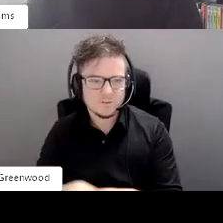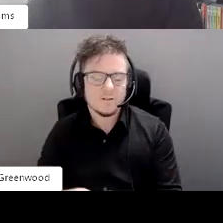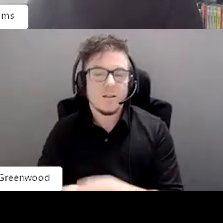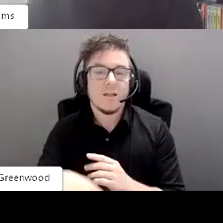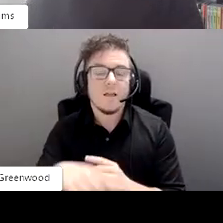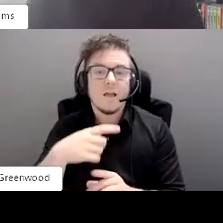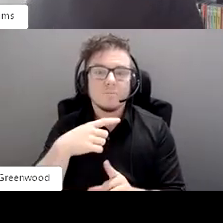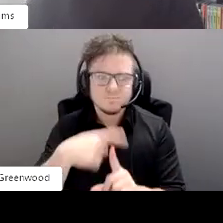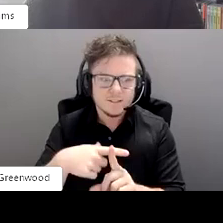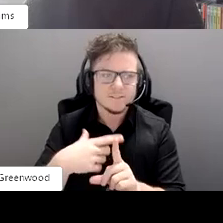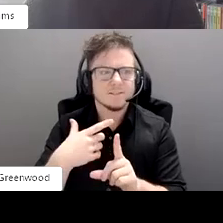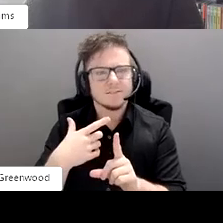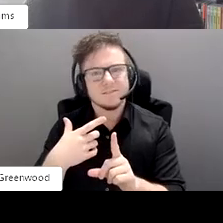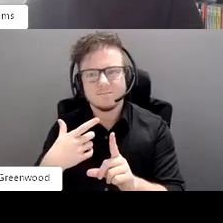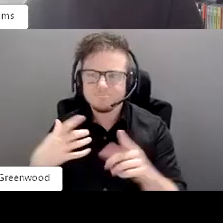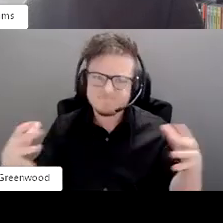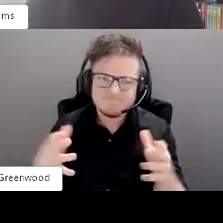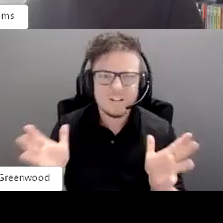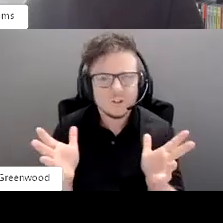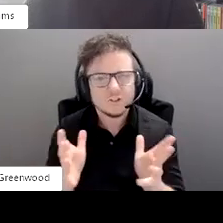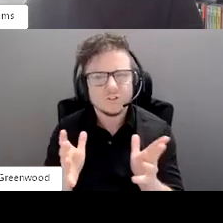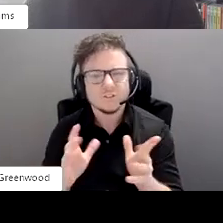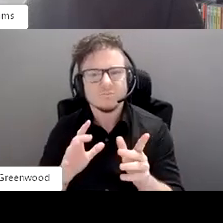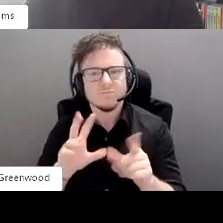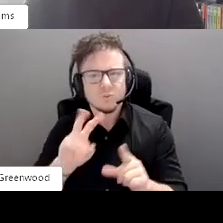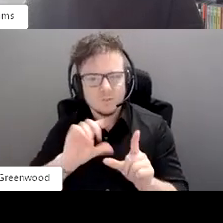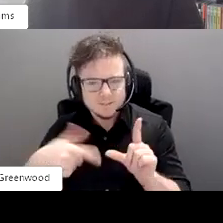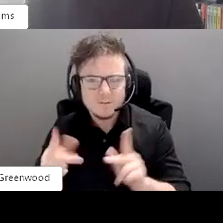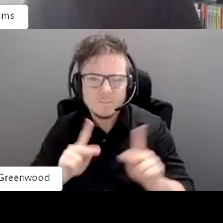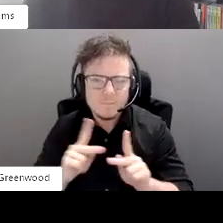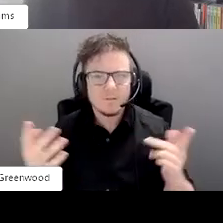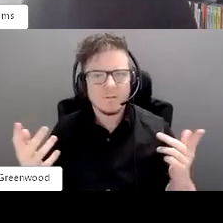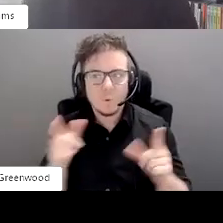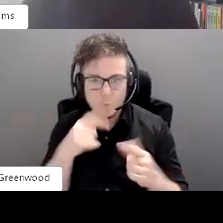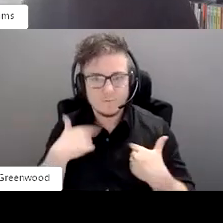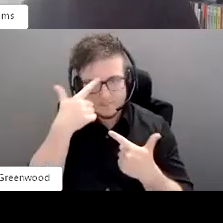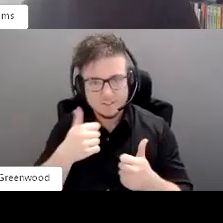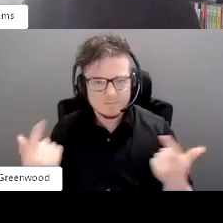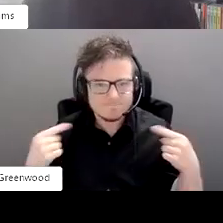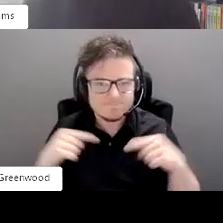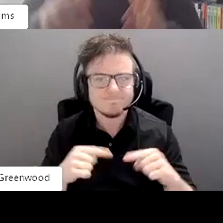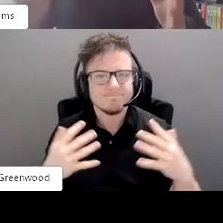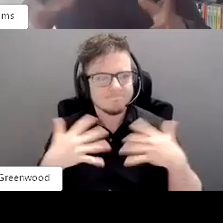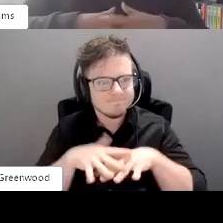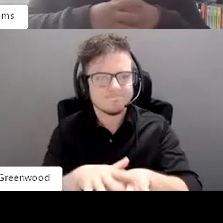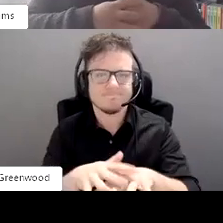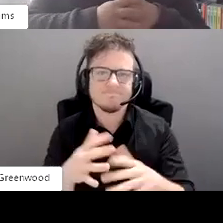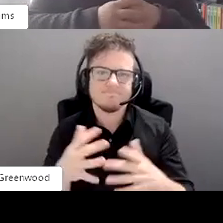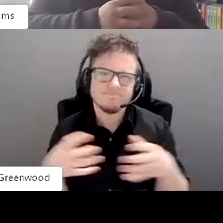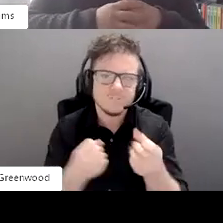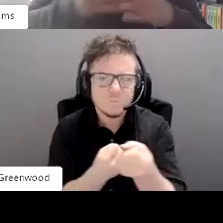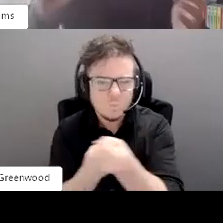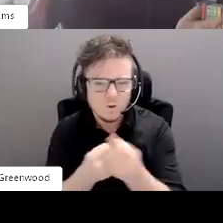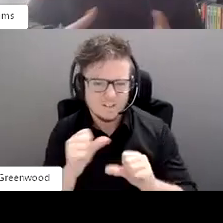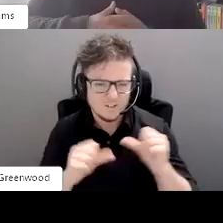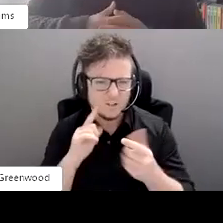2SLGBTQI people living with dementia to come together and support in community. So making sure that we have, when there's all